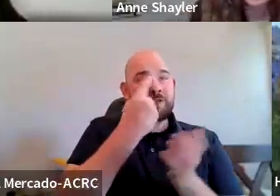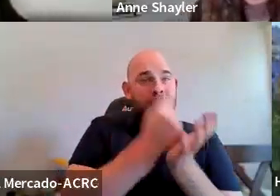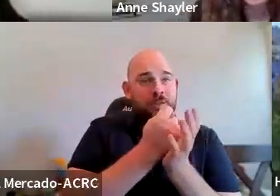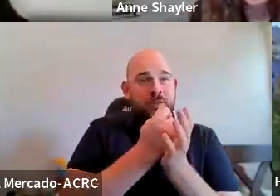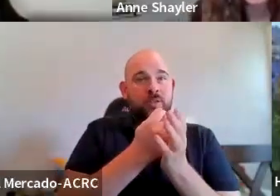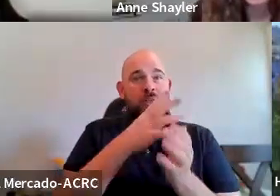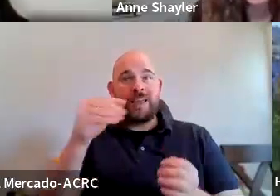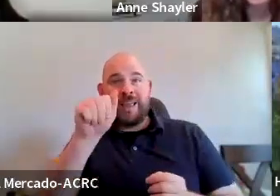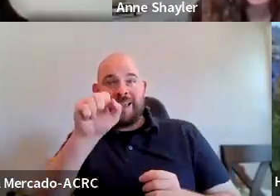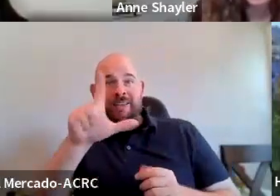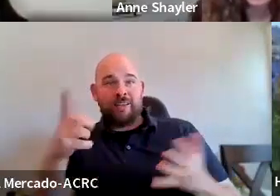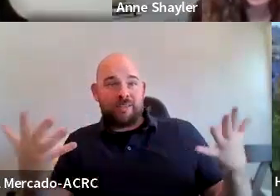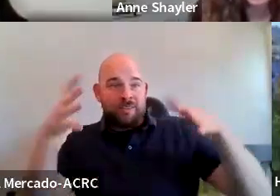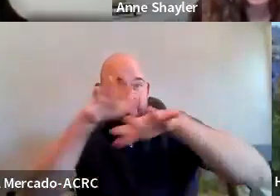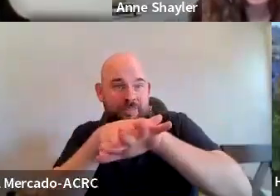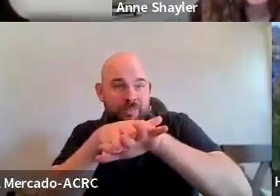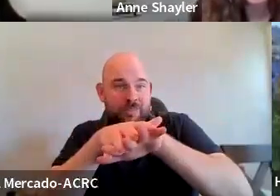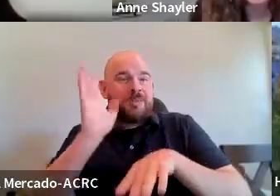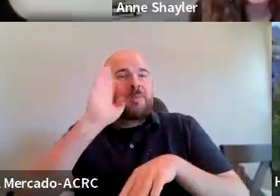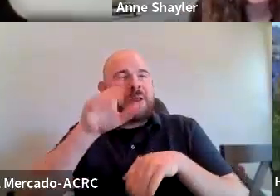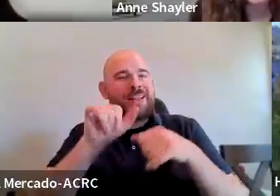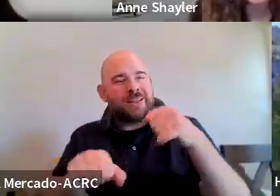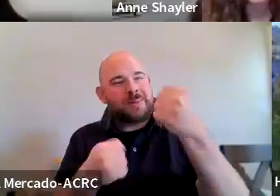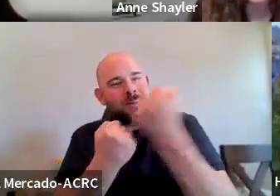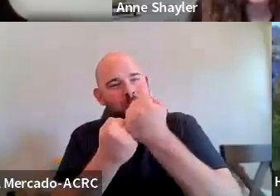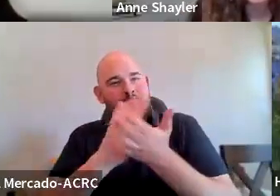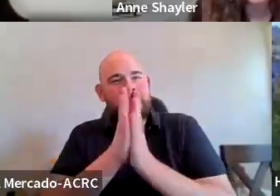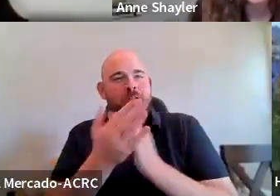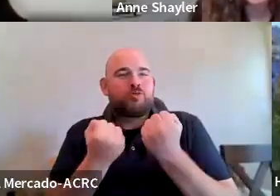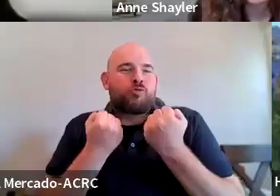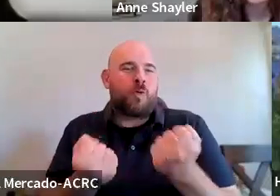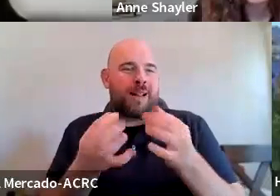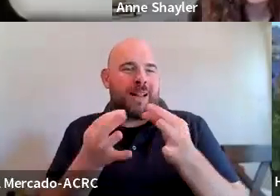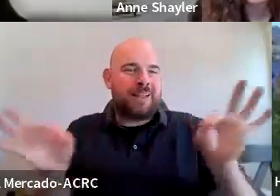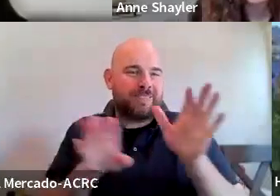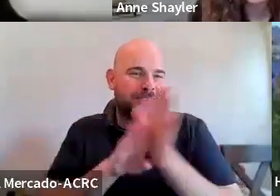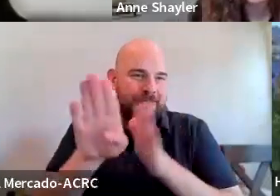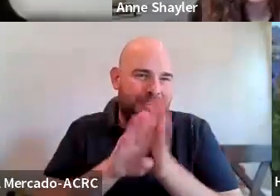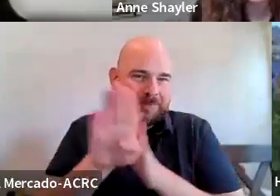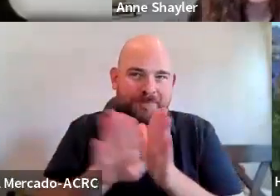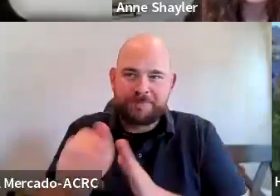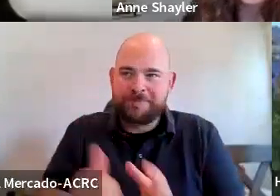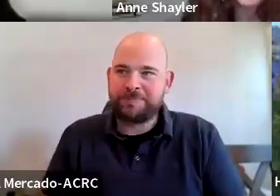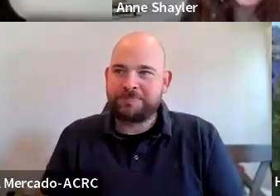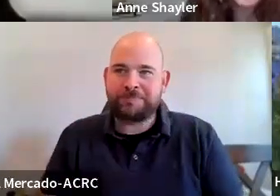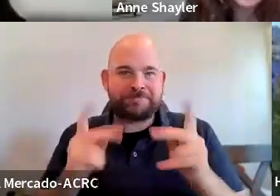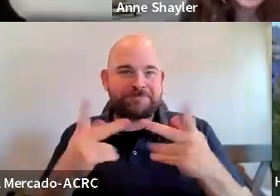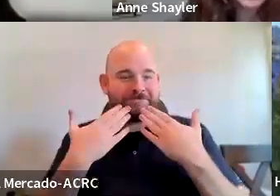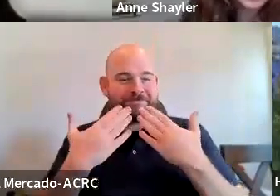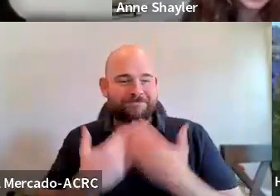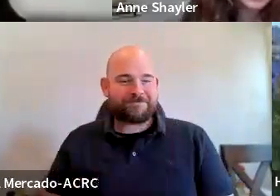relationship development with that communication. For those who do speech therapy and